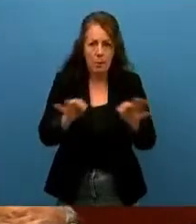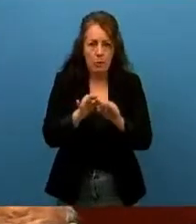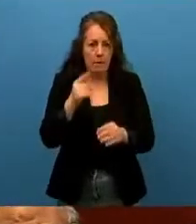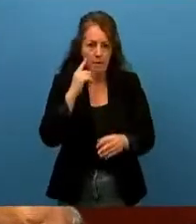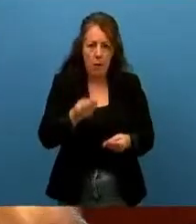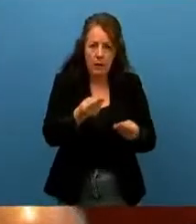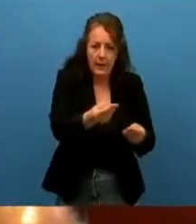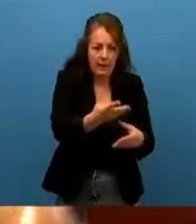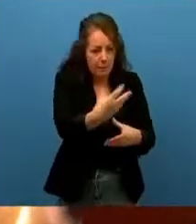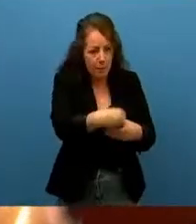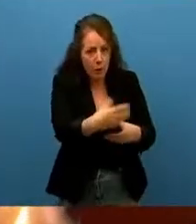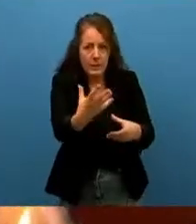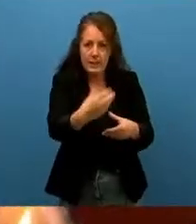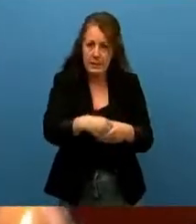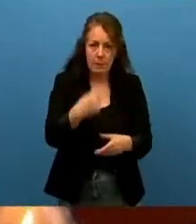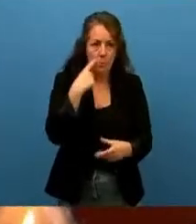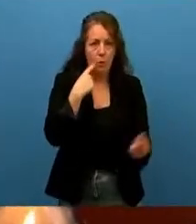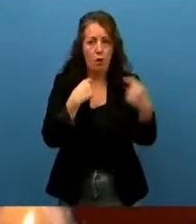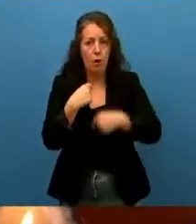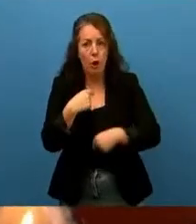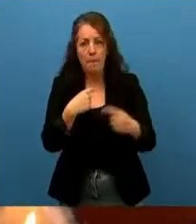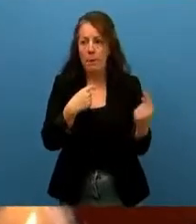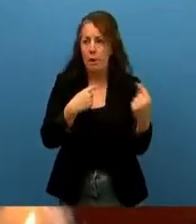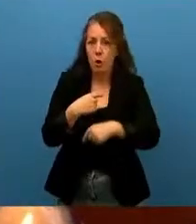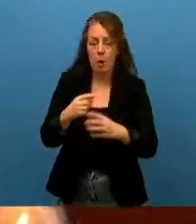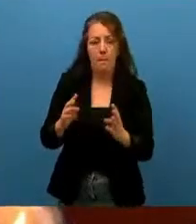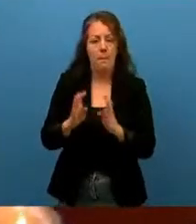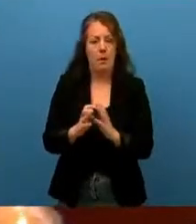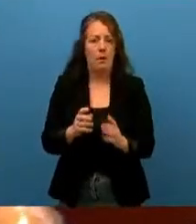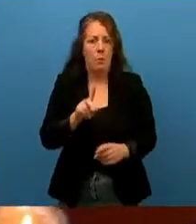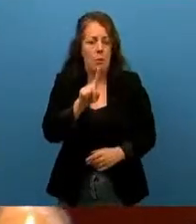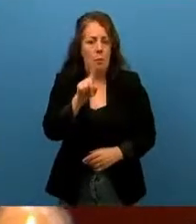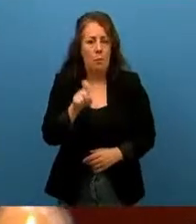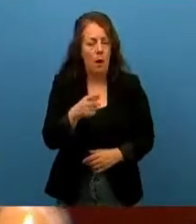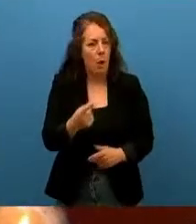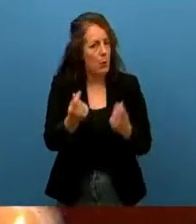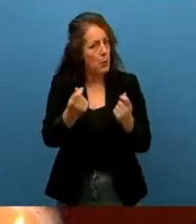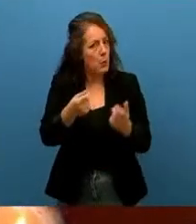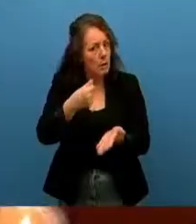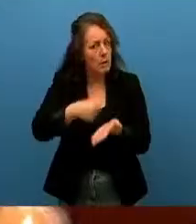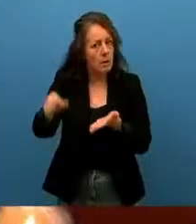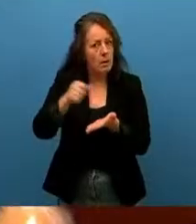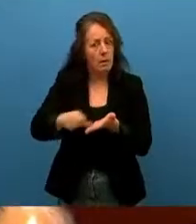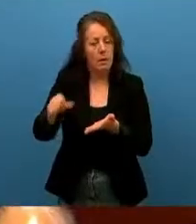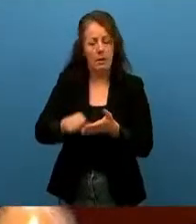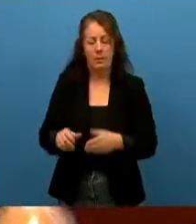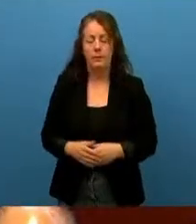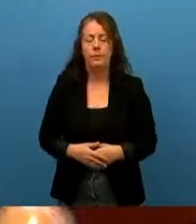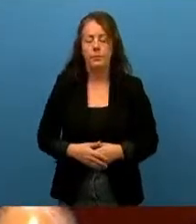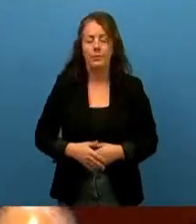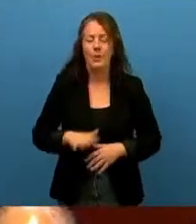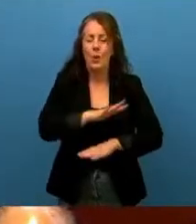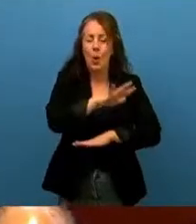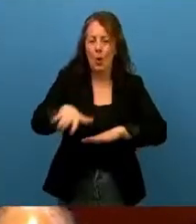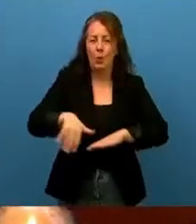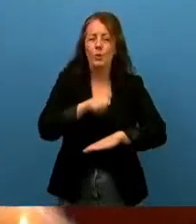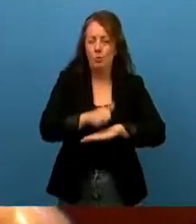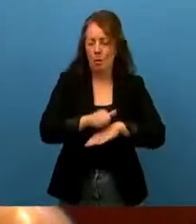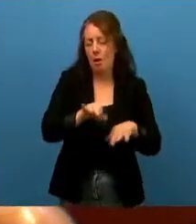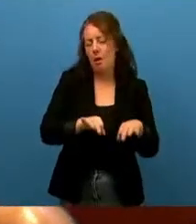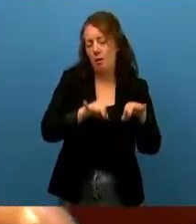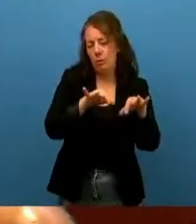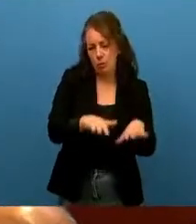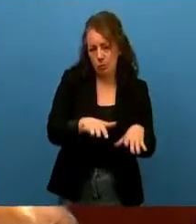meetings, the financial cost. Australia has made a further contribution to addition to our annual contribution to the Office of the